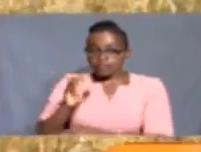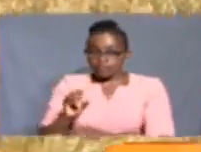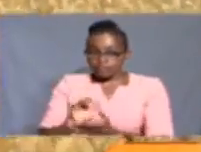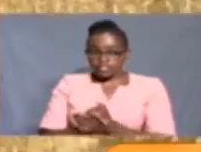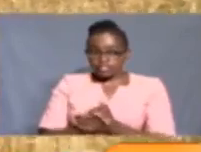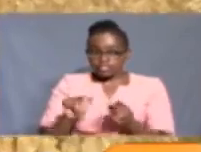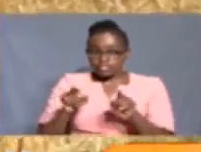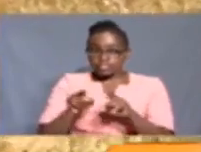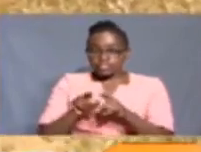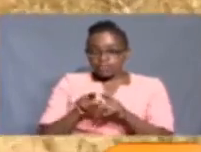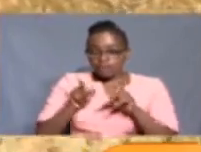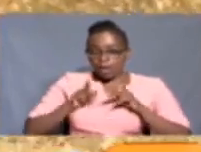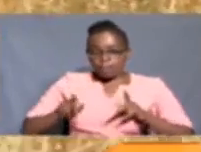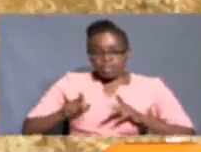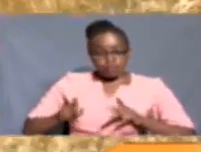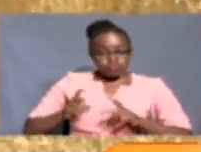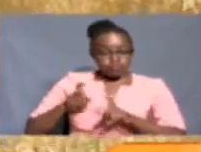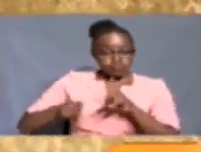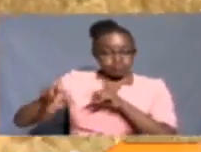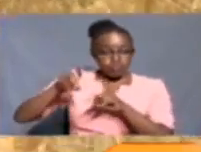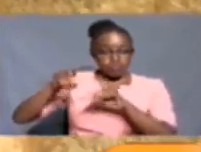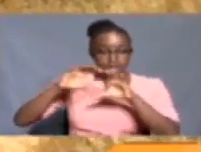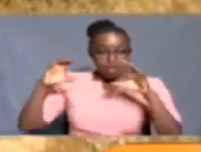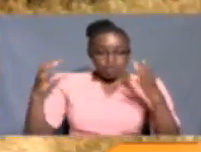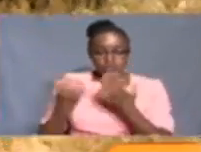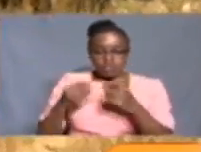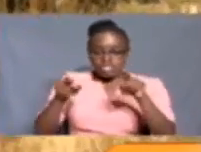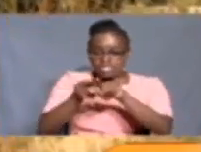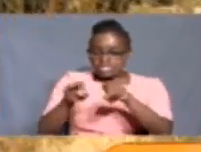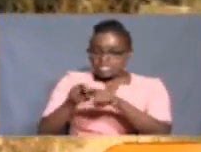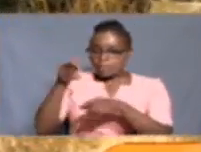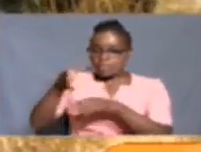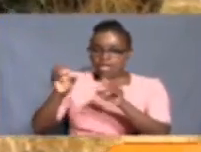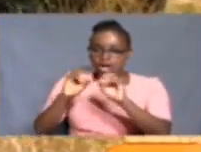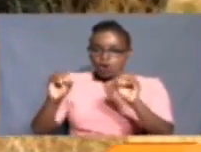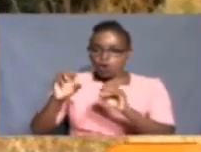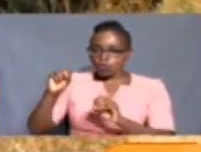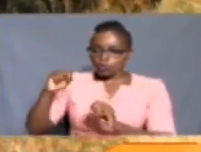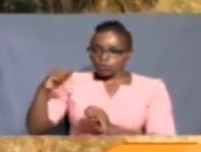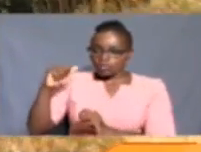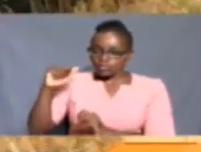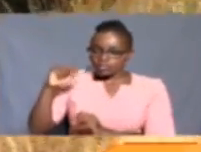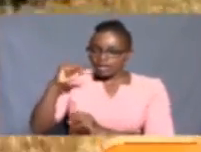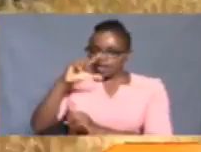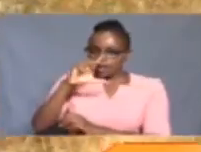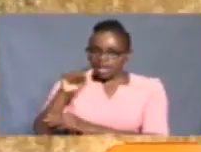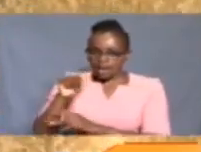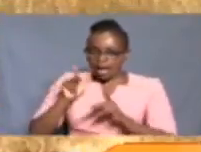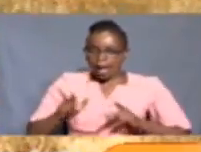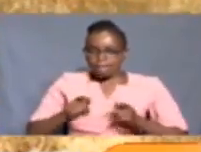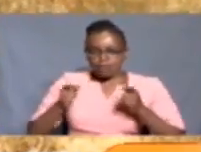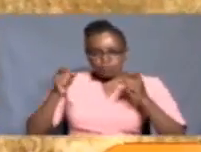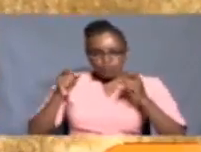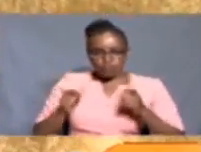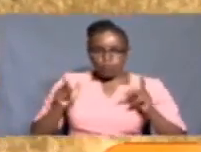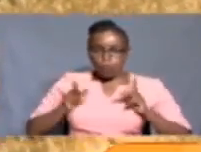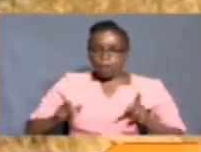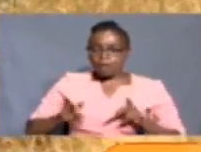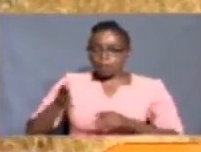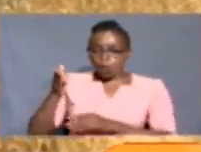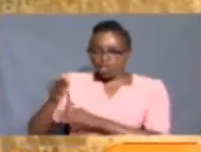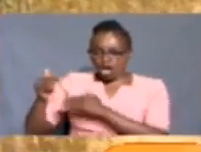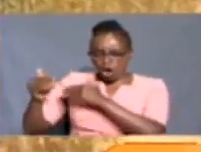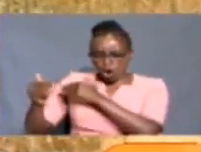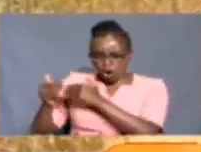as population increases globally, it is not the same case here at Sagalla, an area populated by the Sagalla people, an